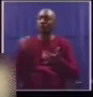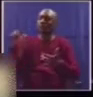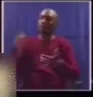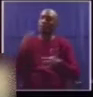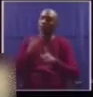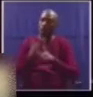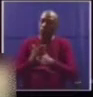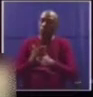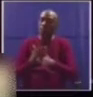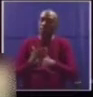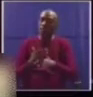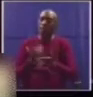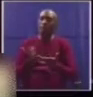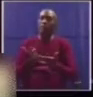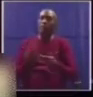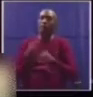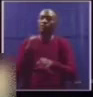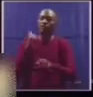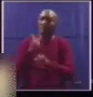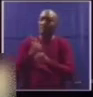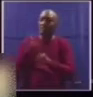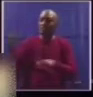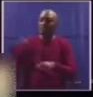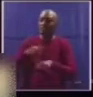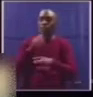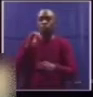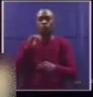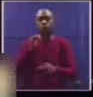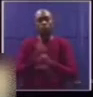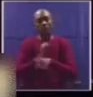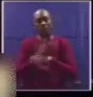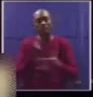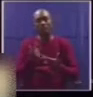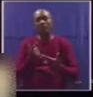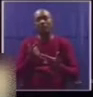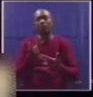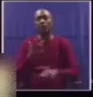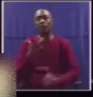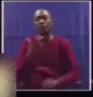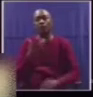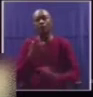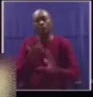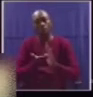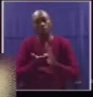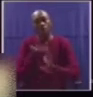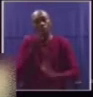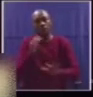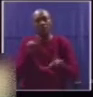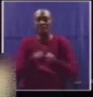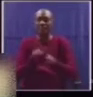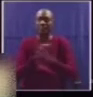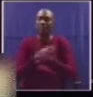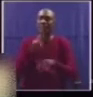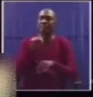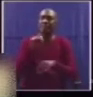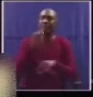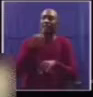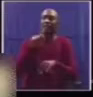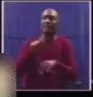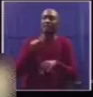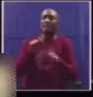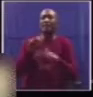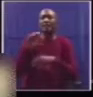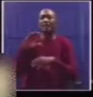South Africans and state coffers to fund the insatiable appetite for profit of institutions like Netcare and Life. Minister Joe